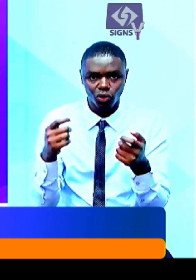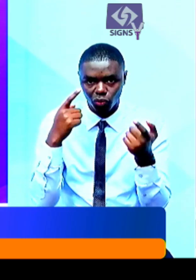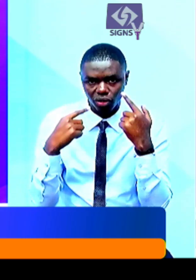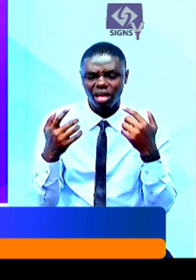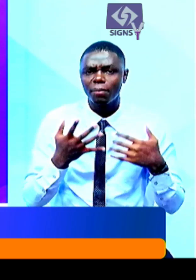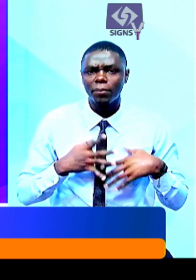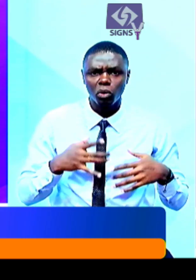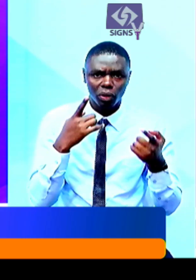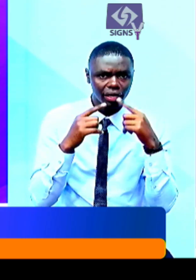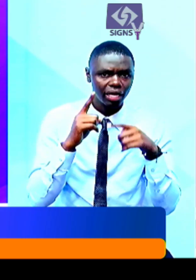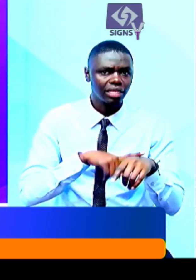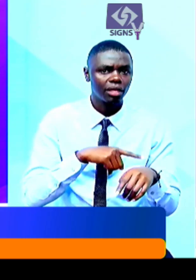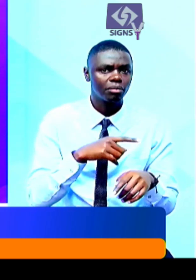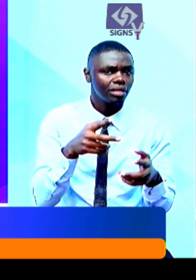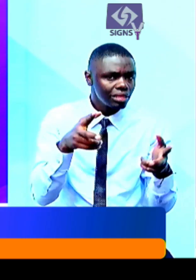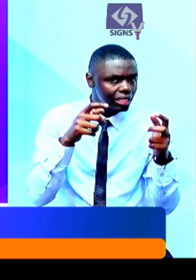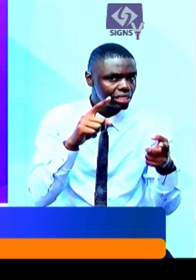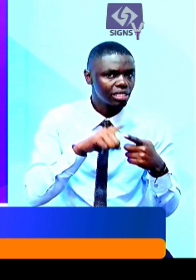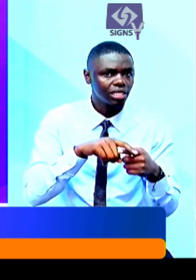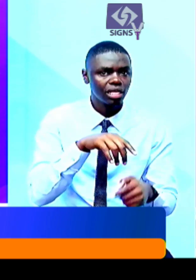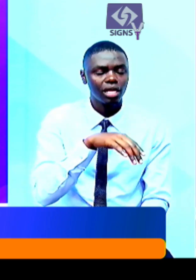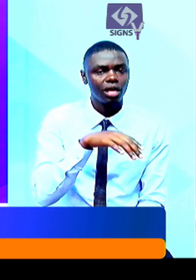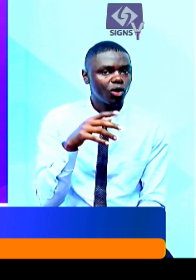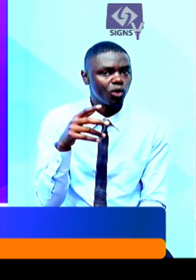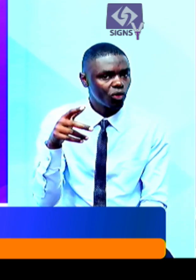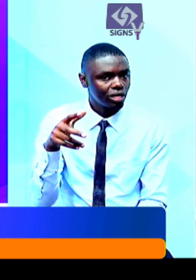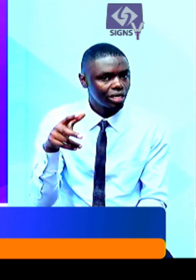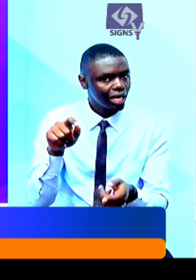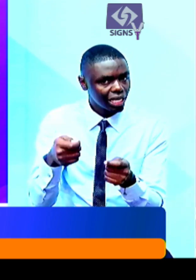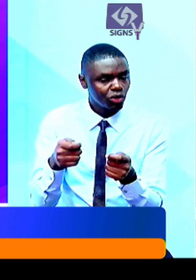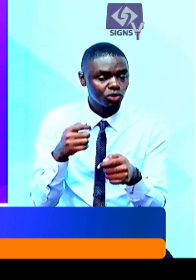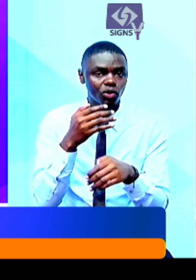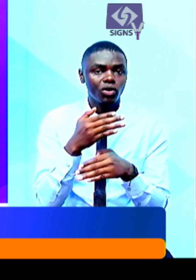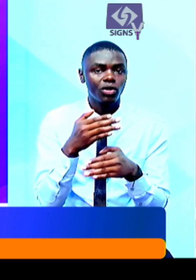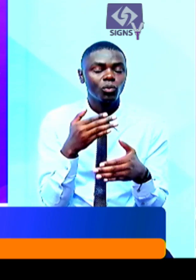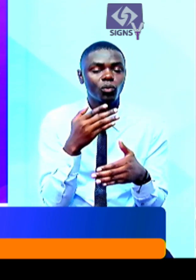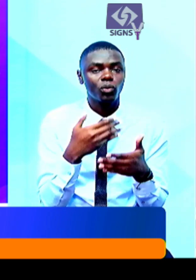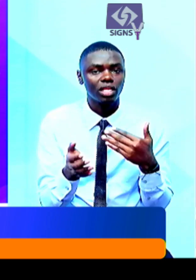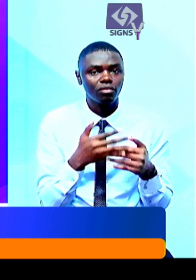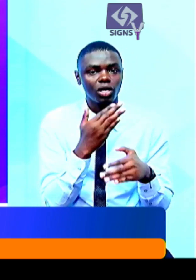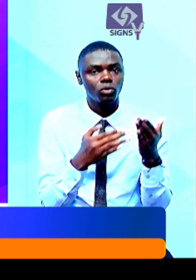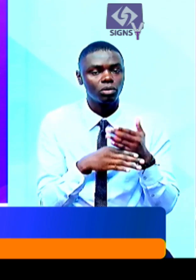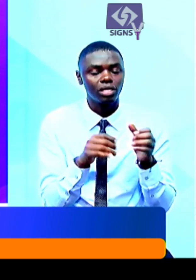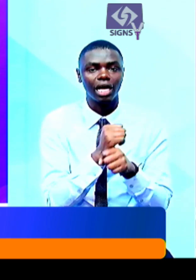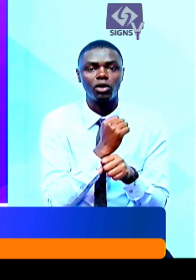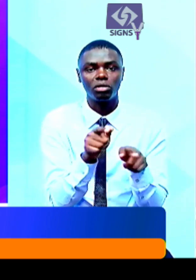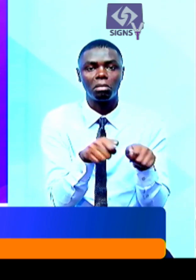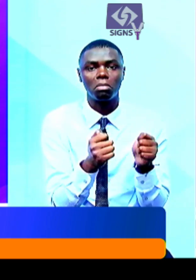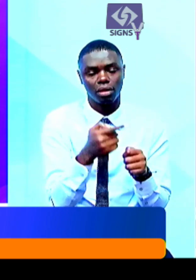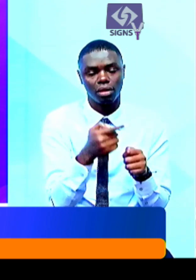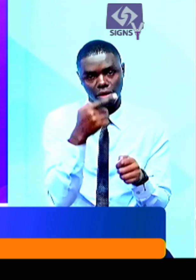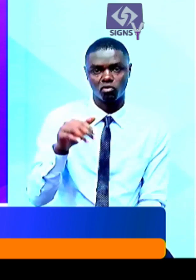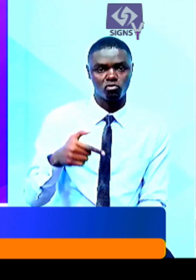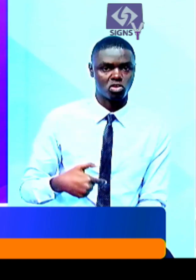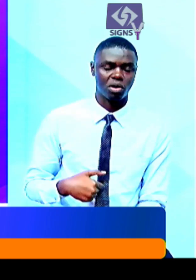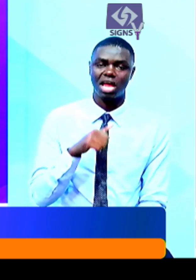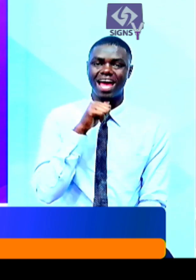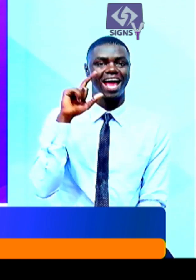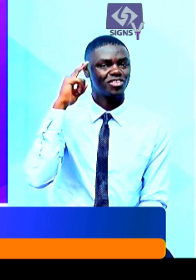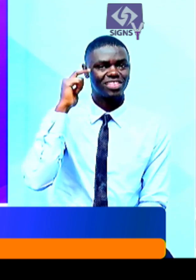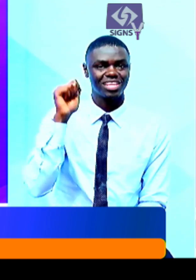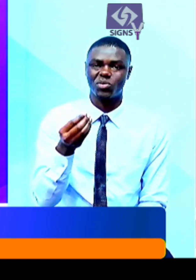cry about you when they listen on radio? So the legacy you built cannot go down just because of your stomach, because I don't think that you